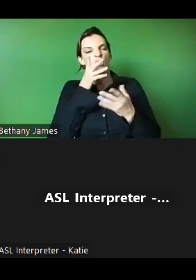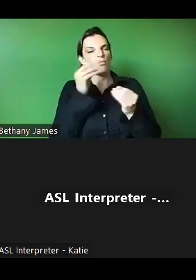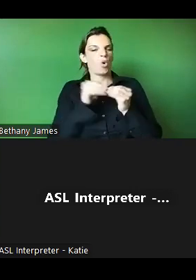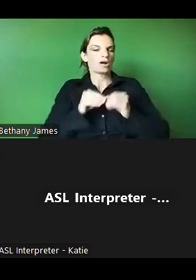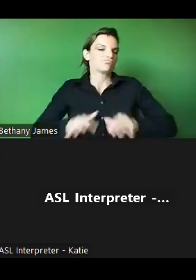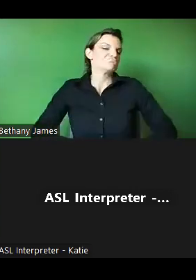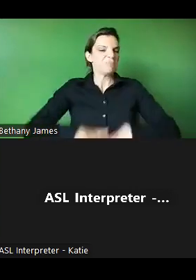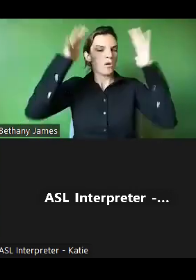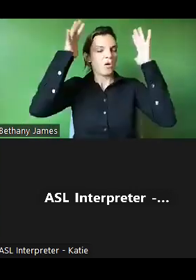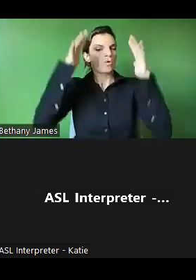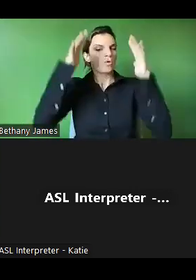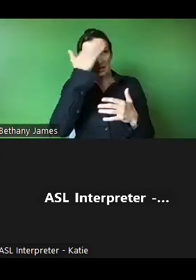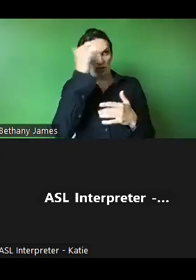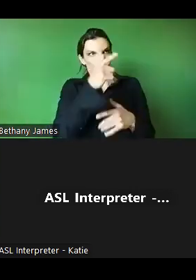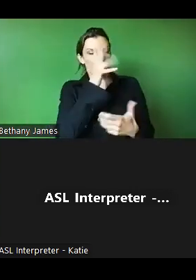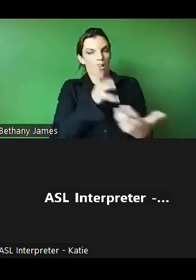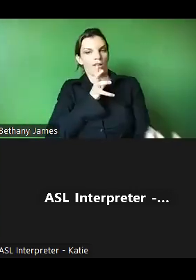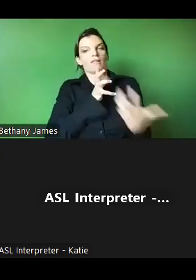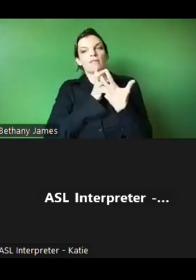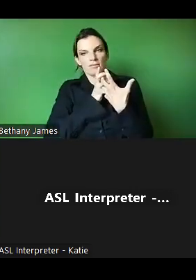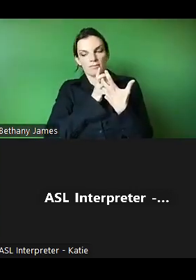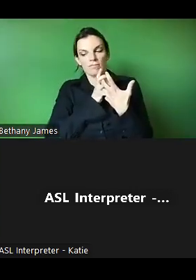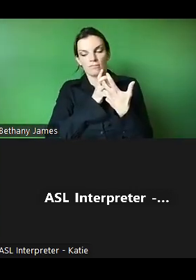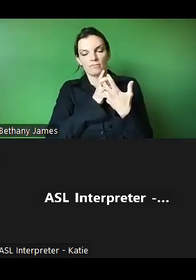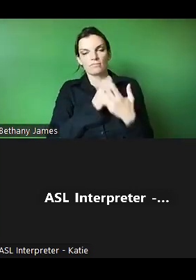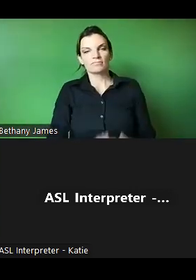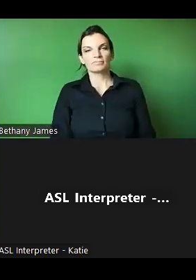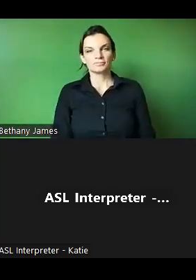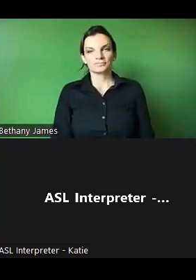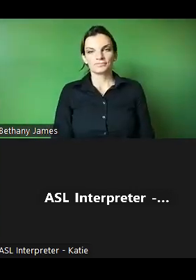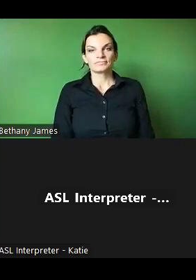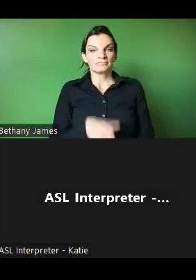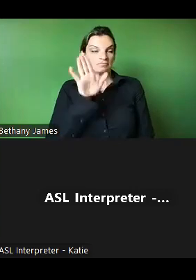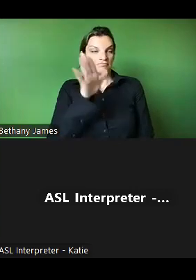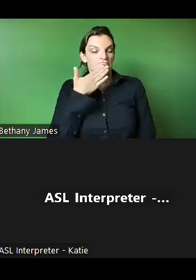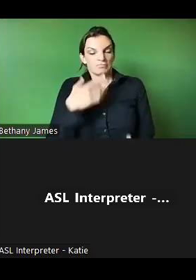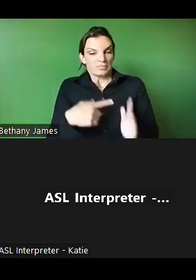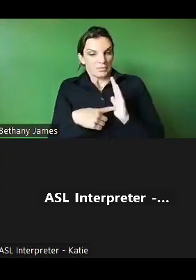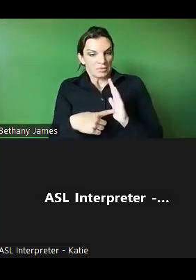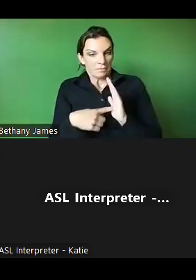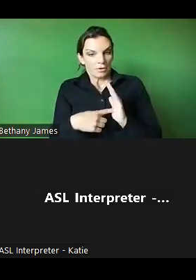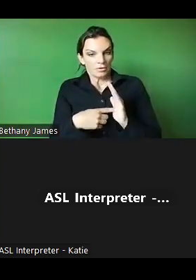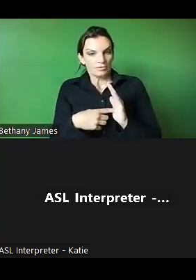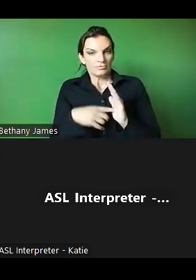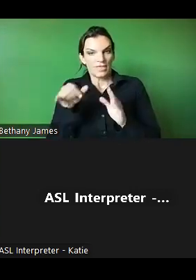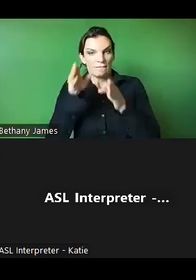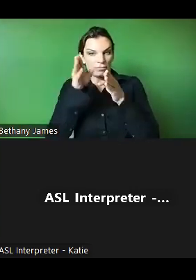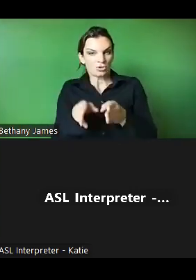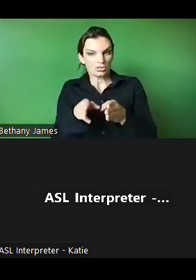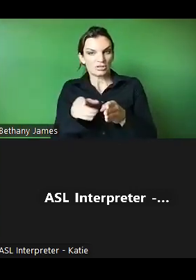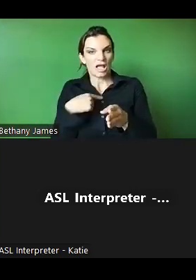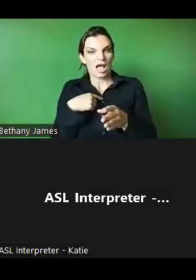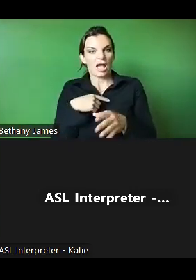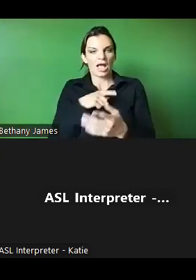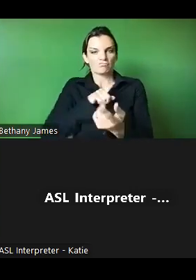behavior. And truthfully, in her case in particular, when I've been working